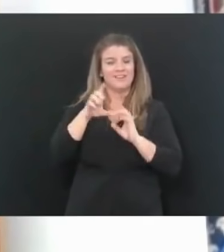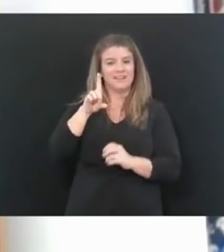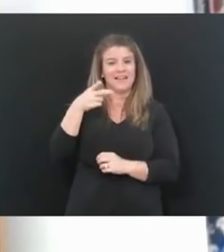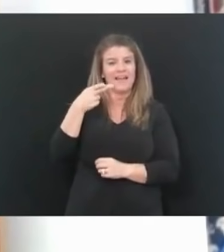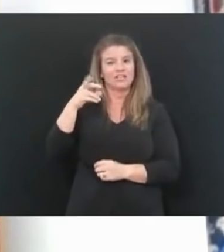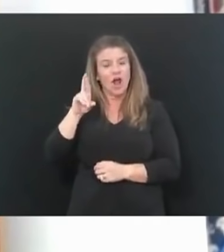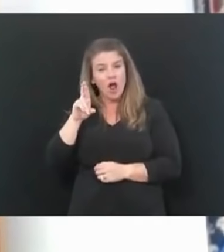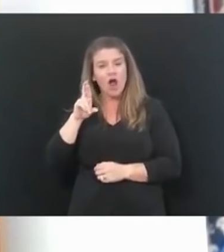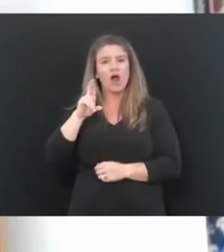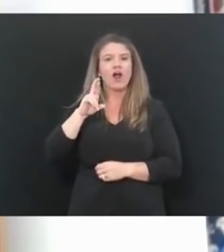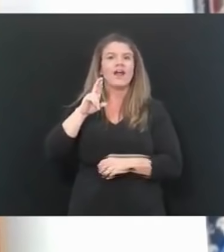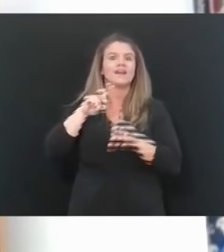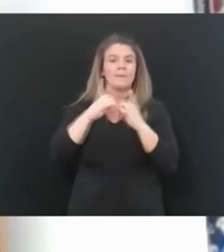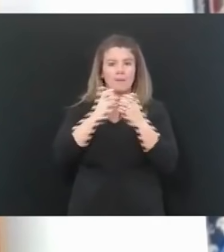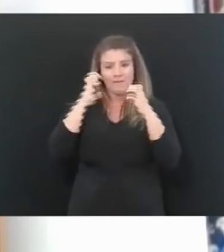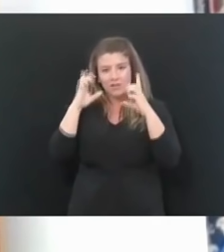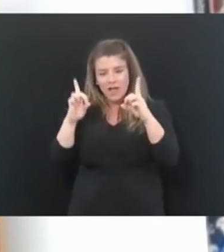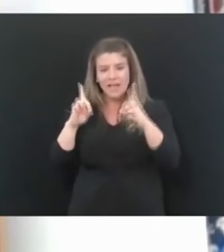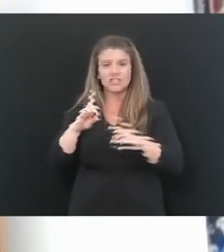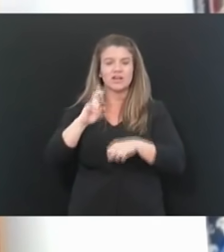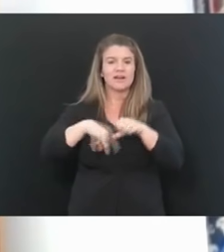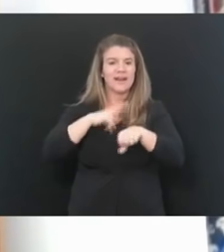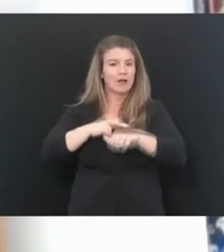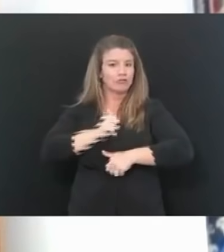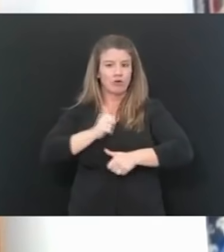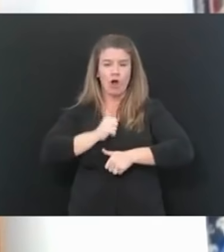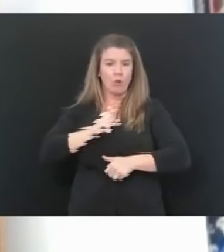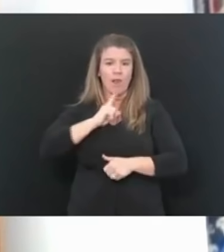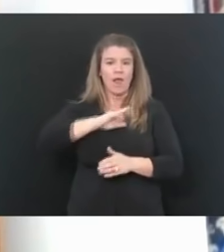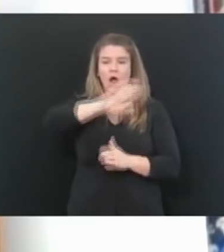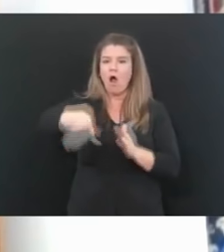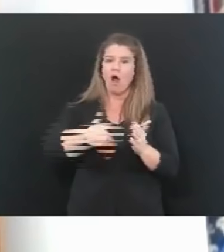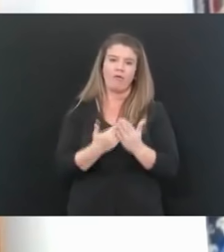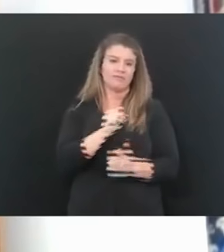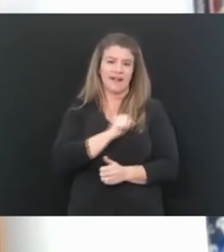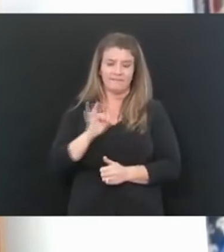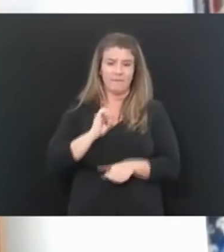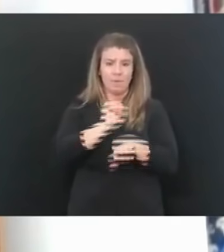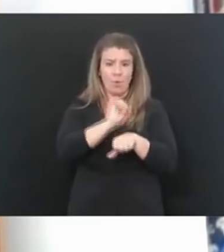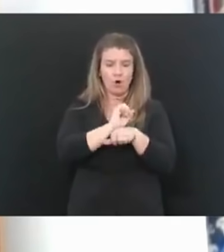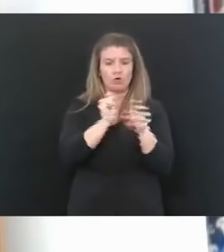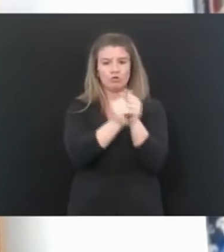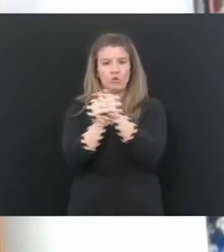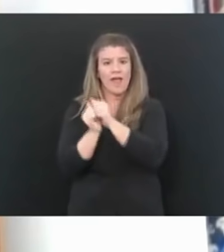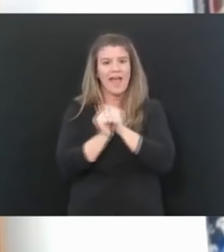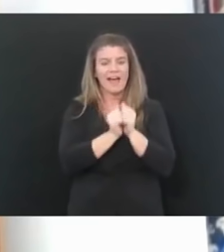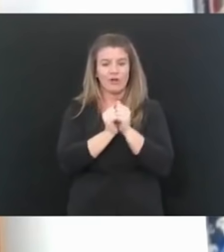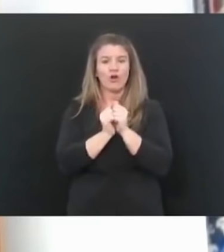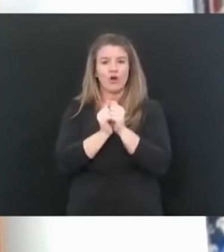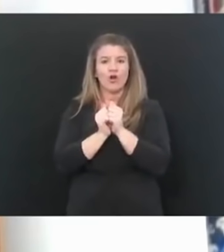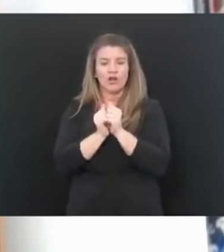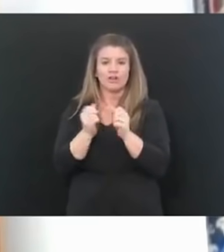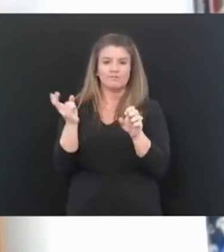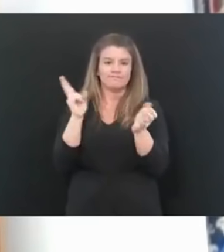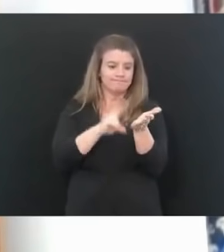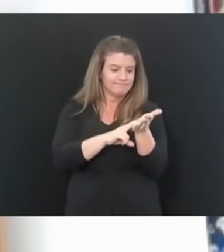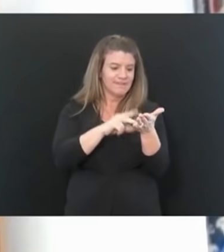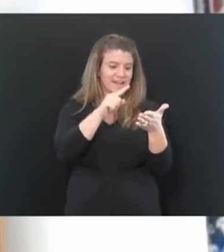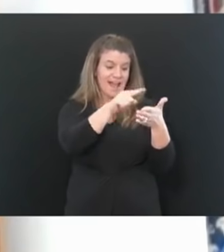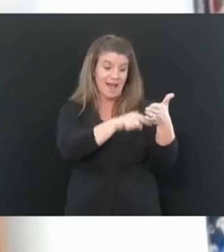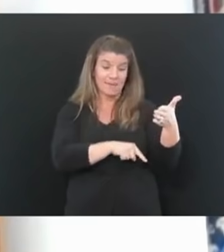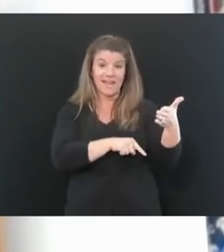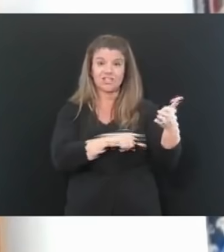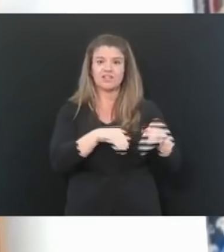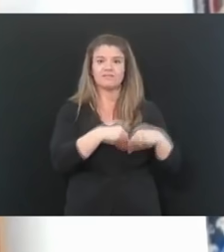Commissioner Lenhart with Agriculture, and the entire governor's staff. And to get this joint application through means so much to our